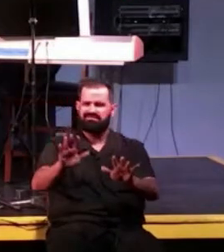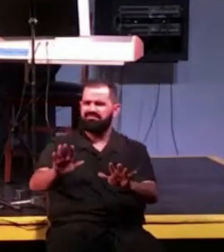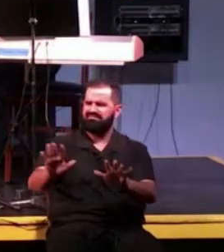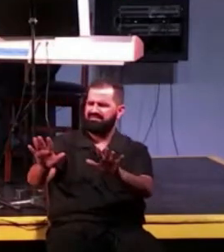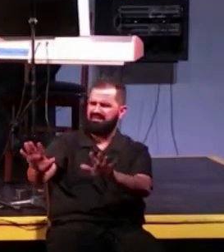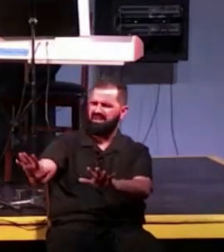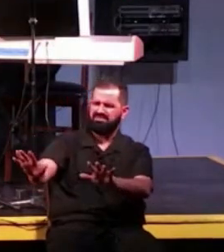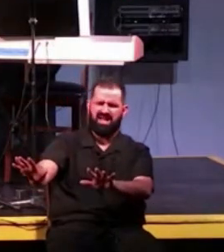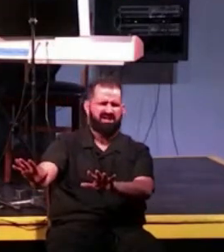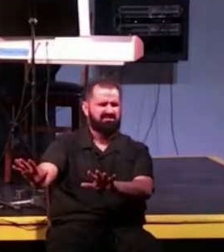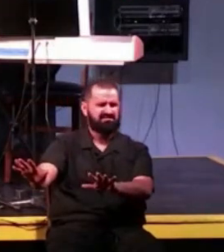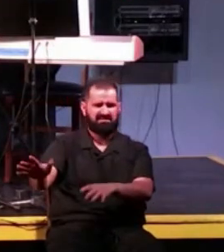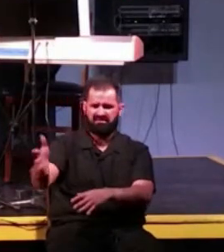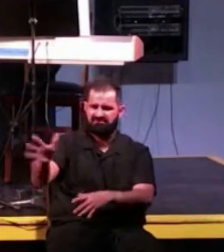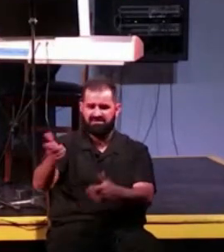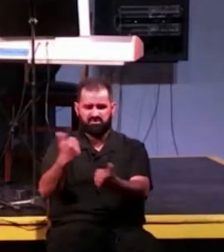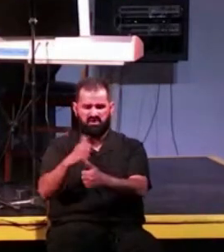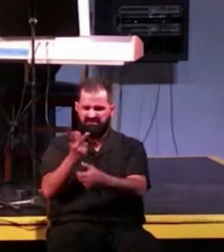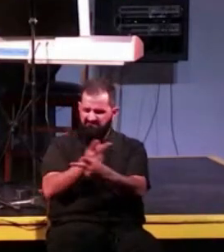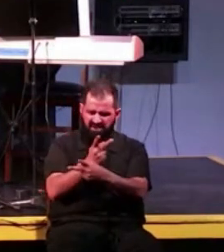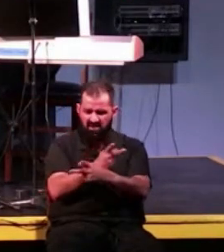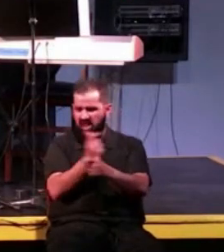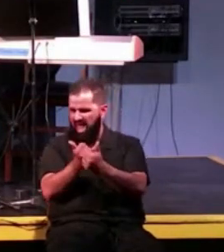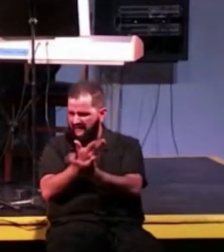Stop trying to figure it all out.